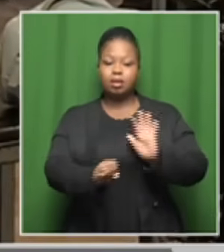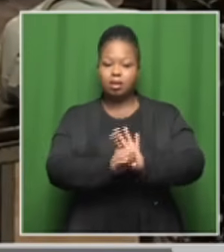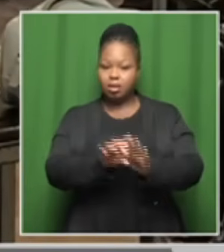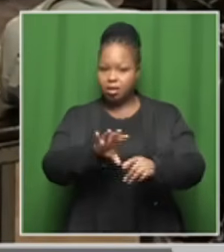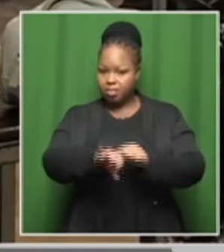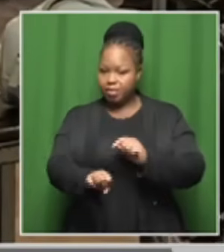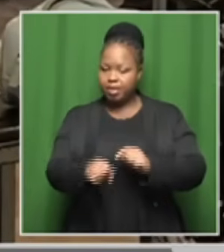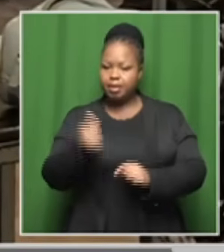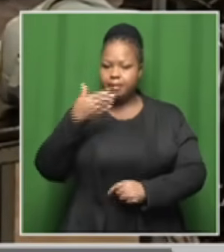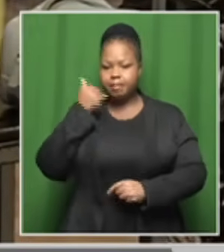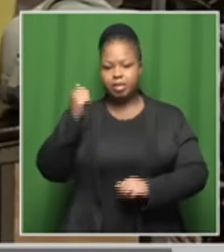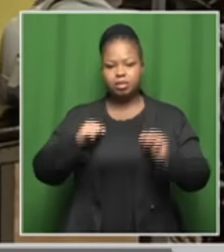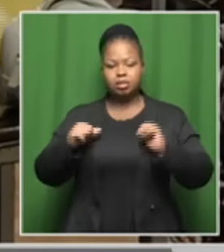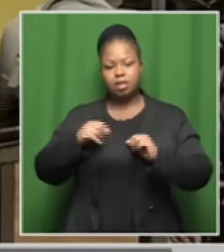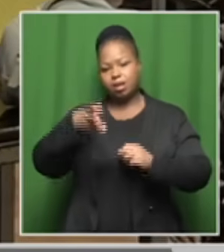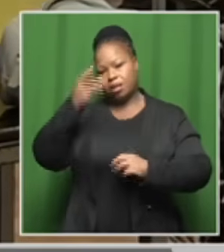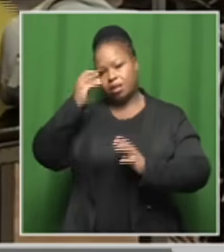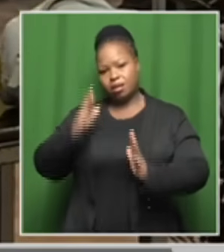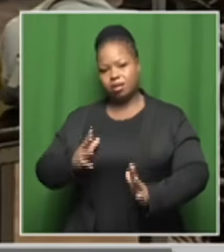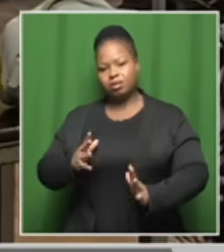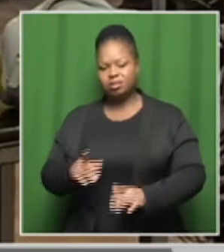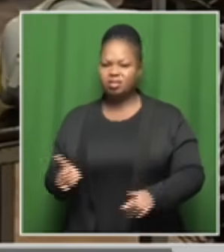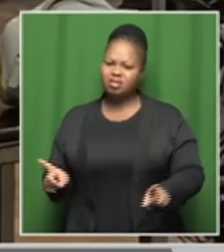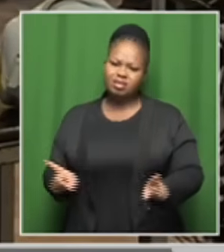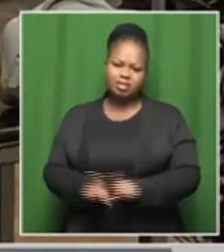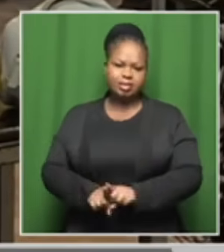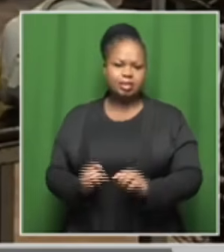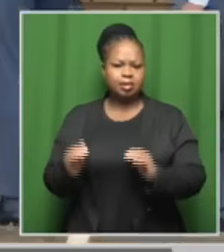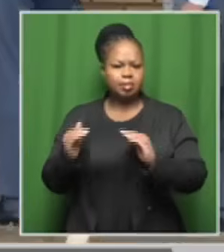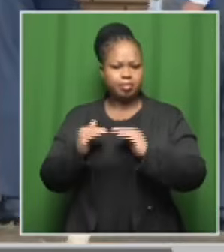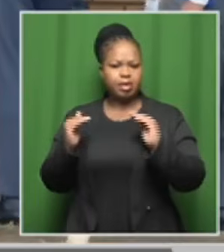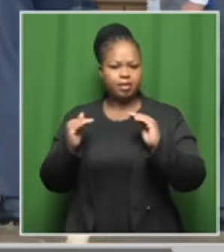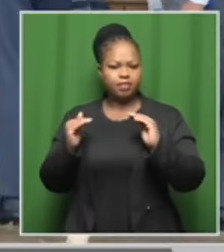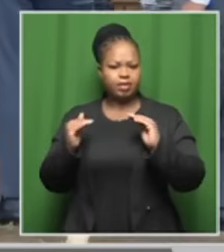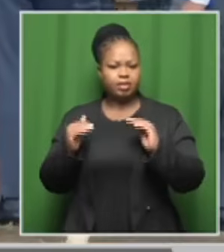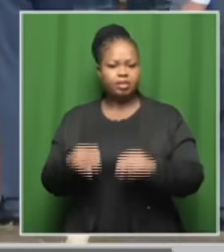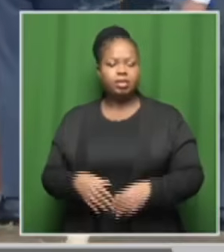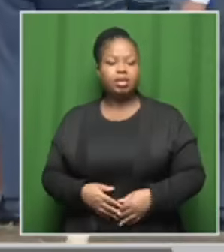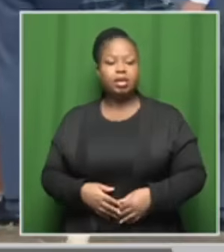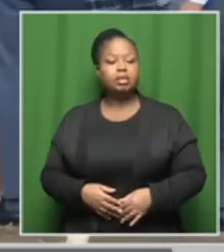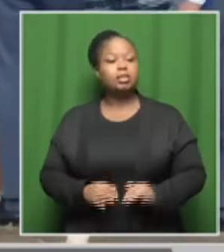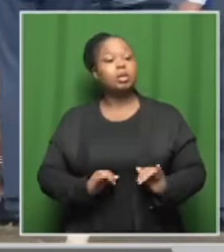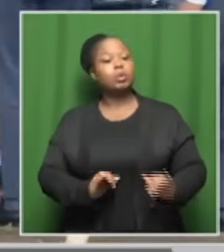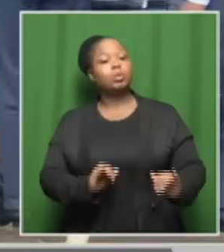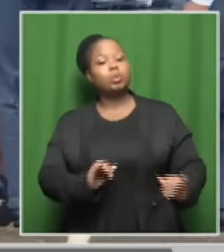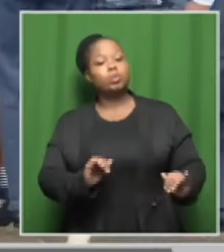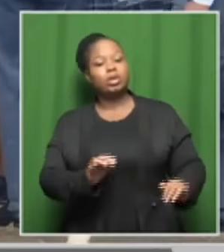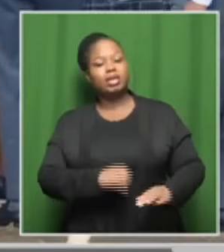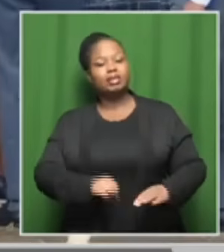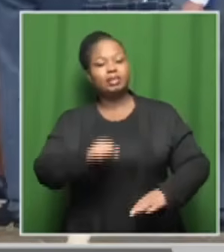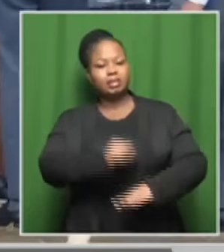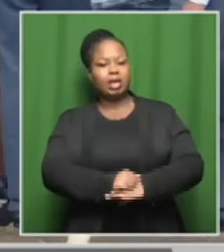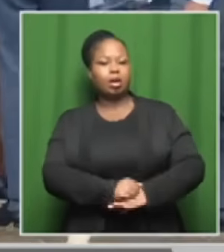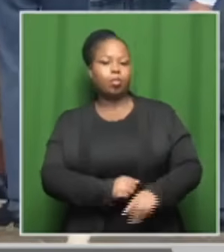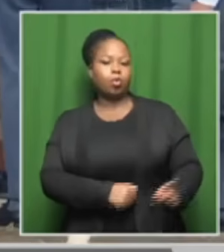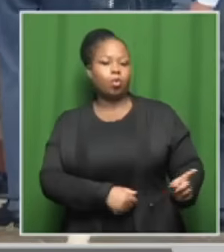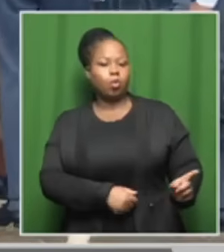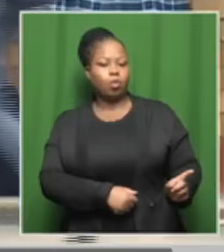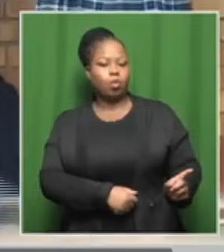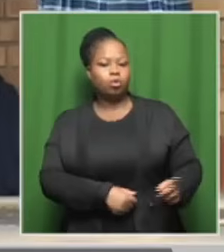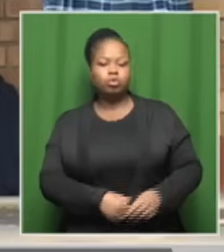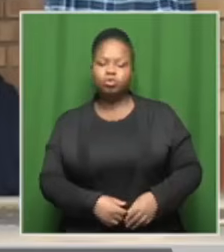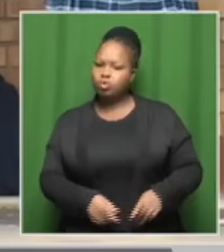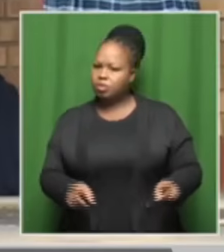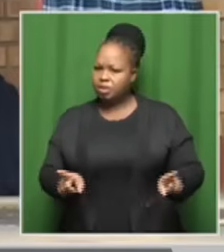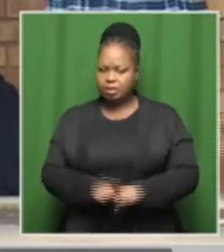are performing at the same level as the worst learners in Singapore. And we were in the